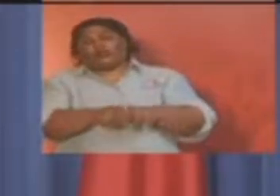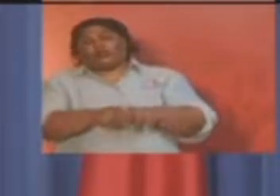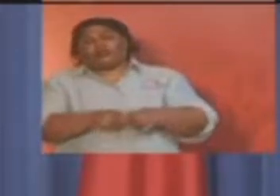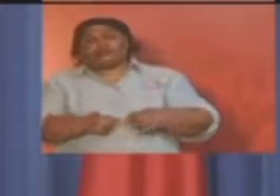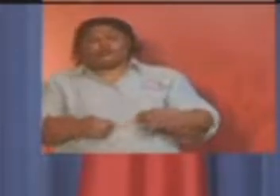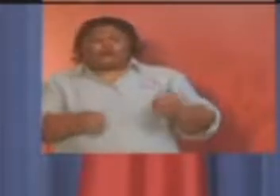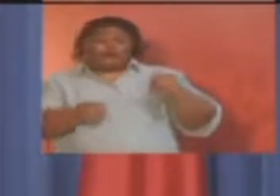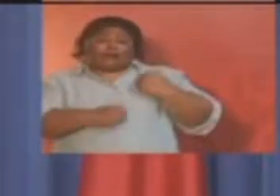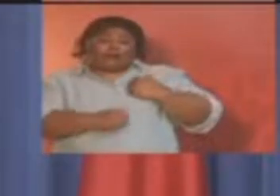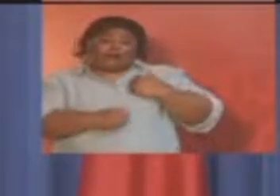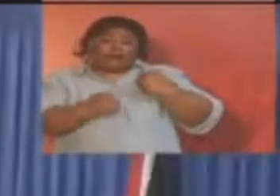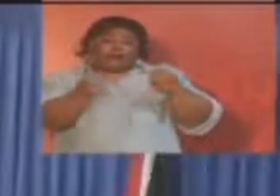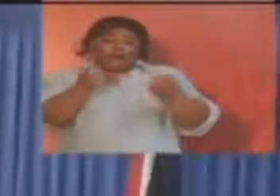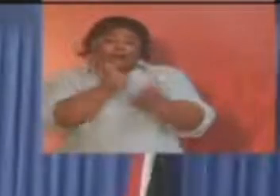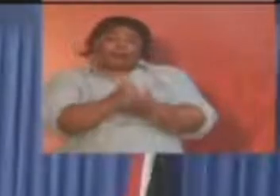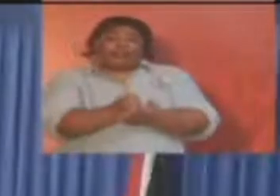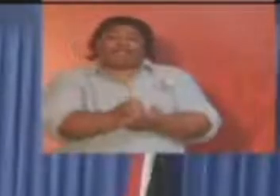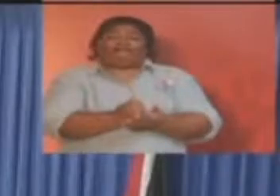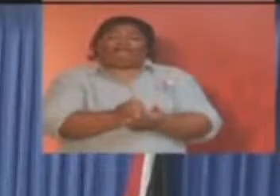as well.